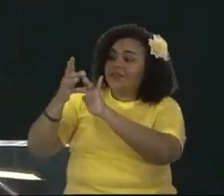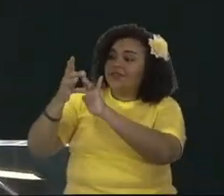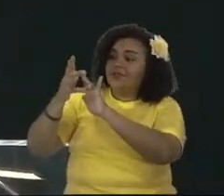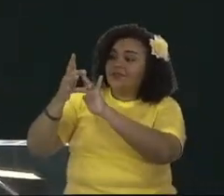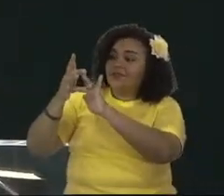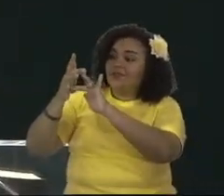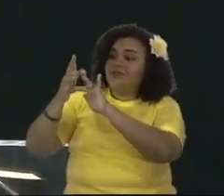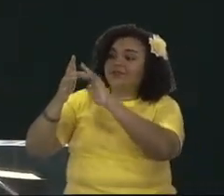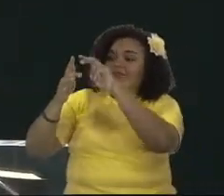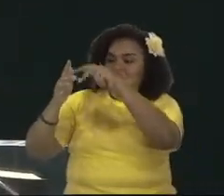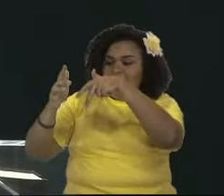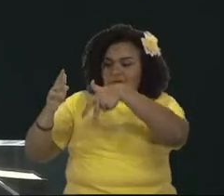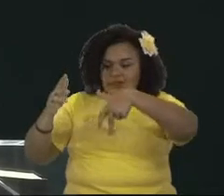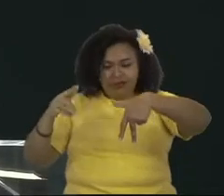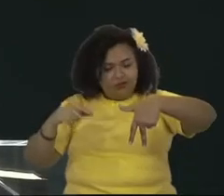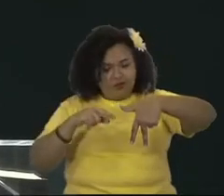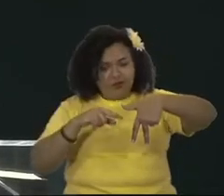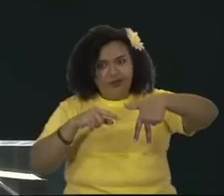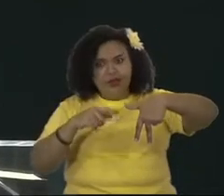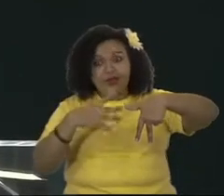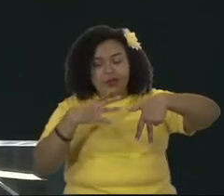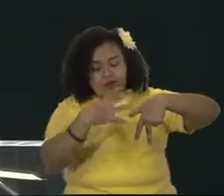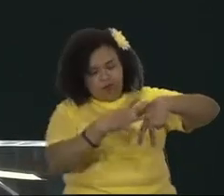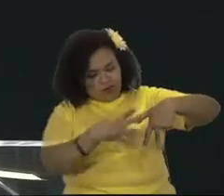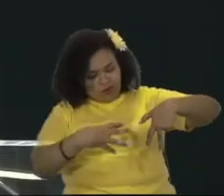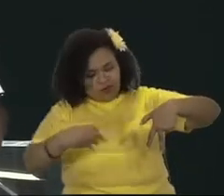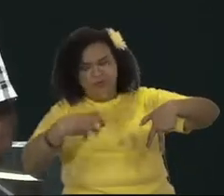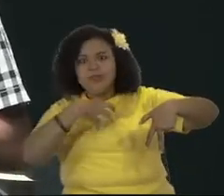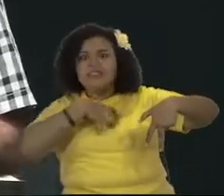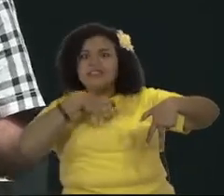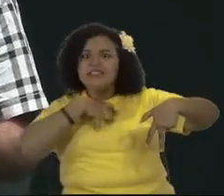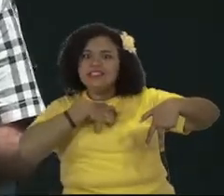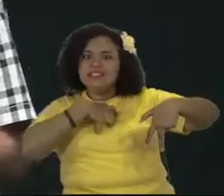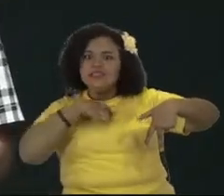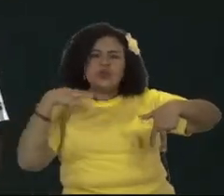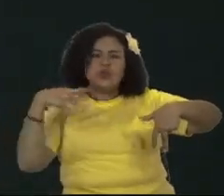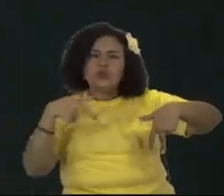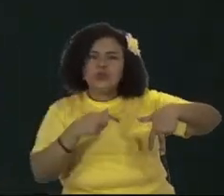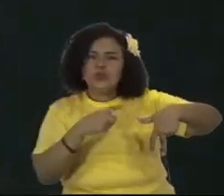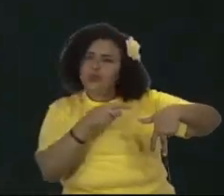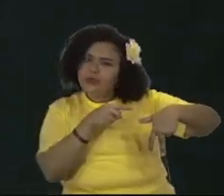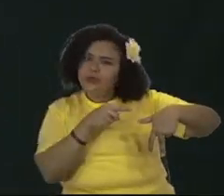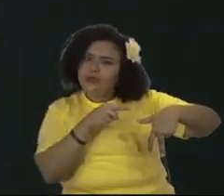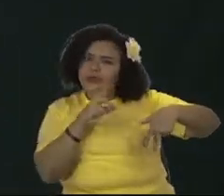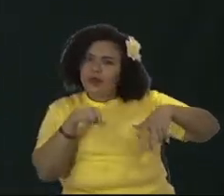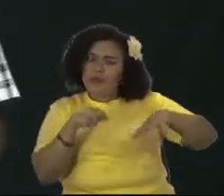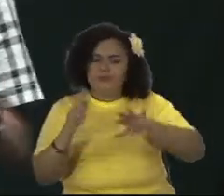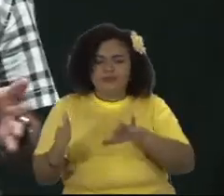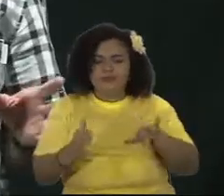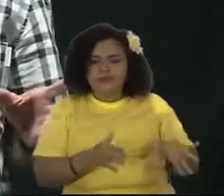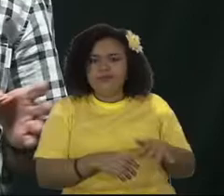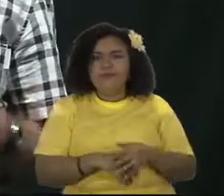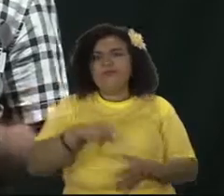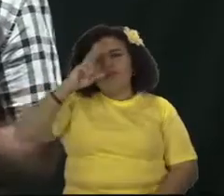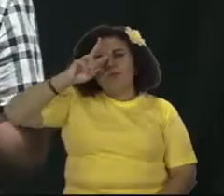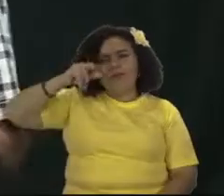When I was a child, I had a neighbor that when he got angry with me, he was a